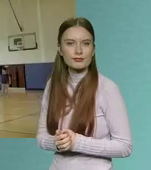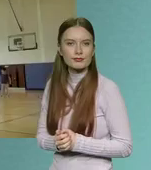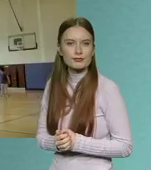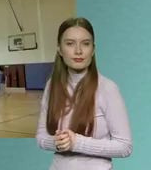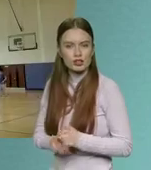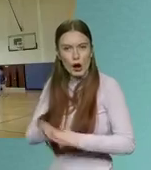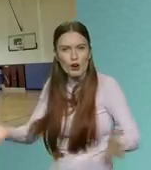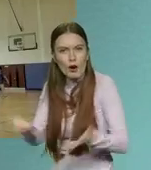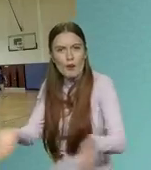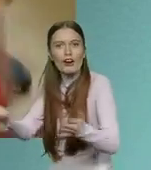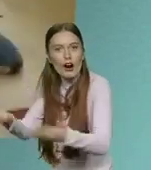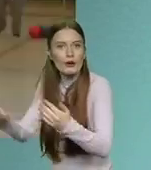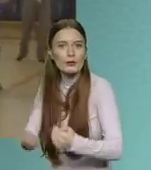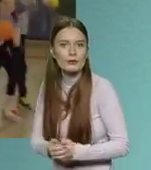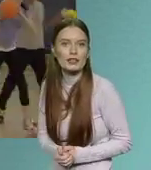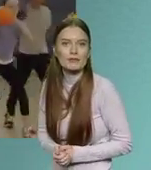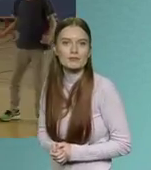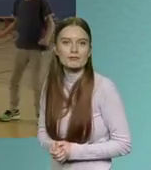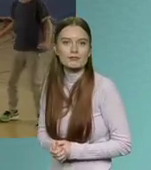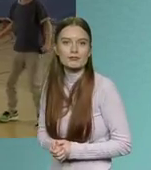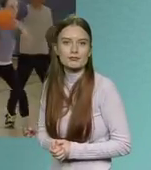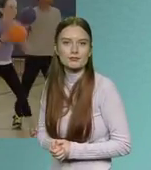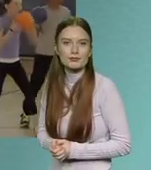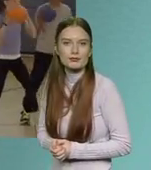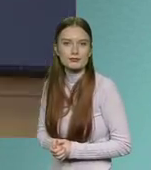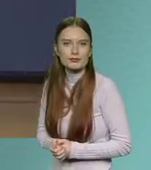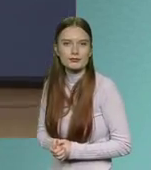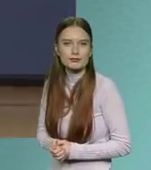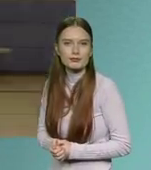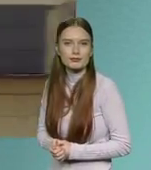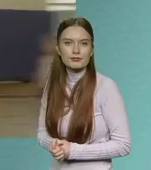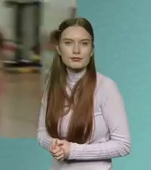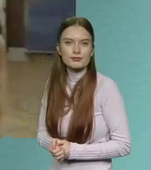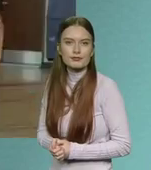Go, go, go, go! Ela hits Rainy with a ball.